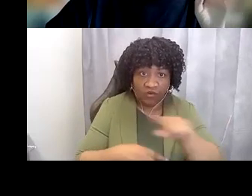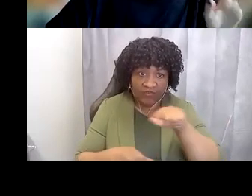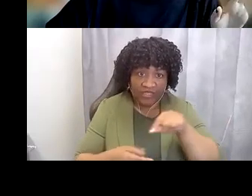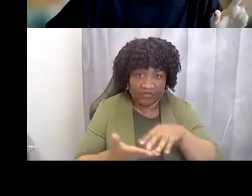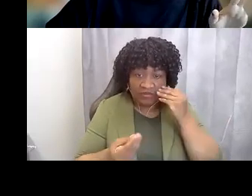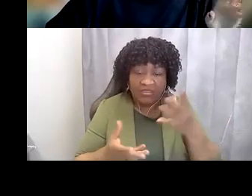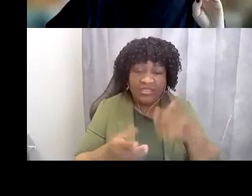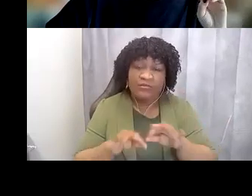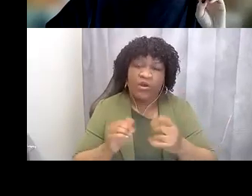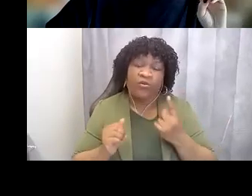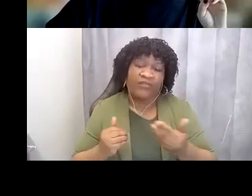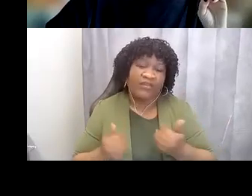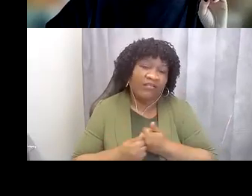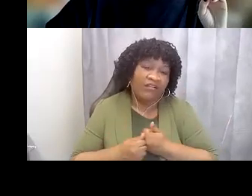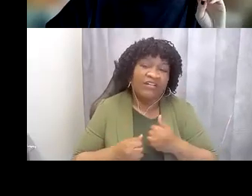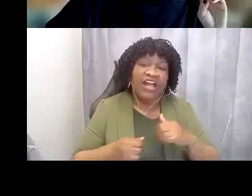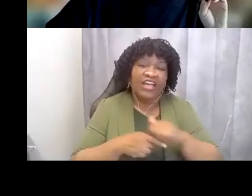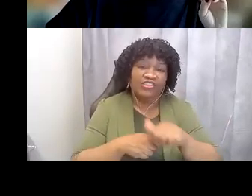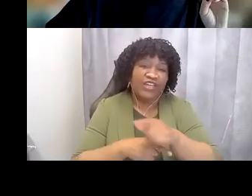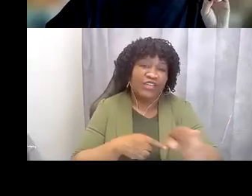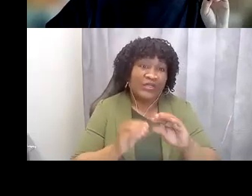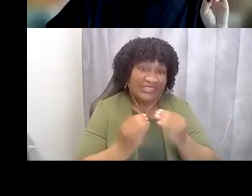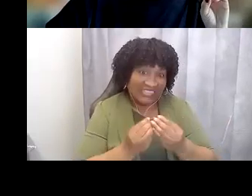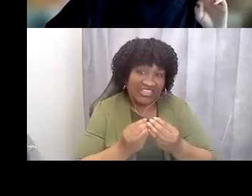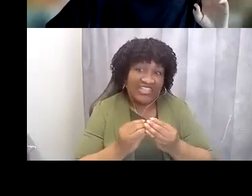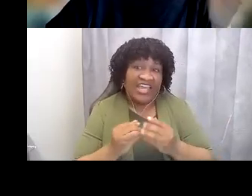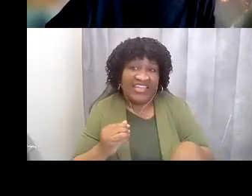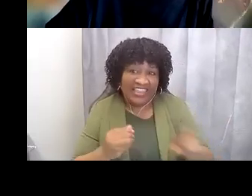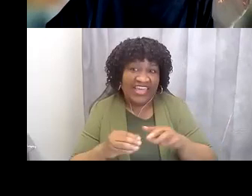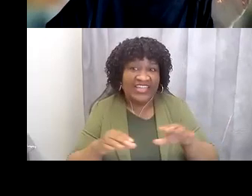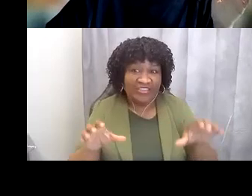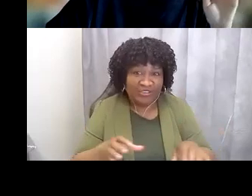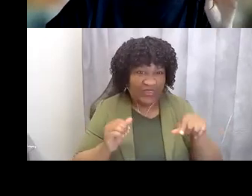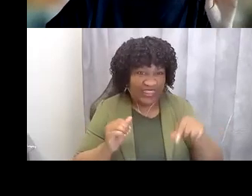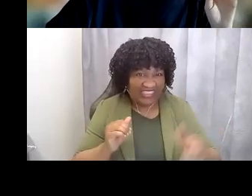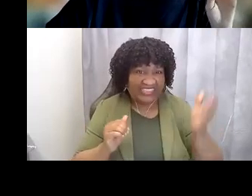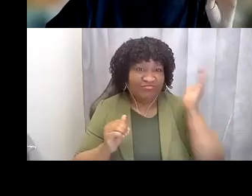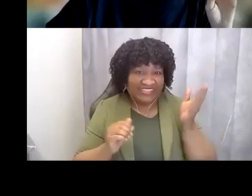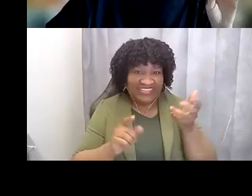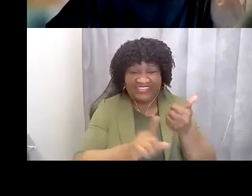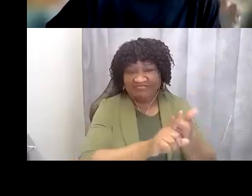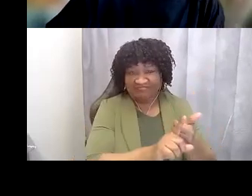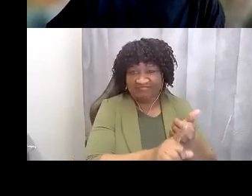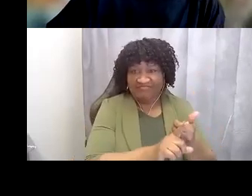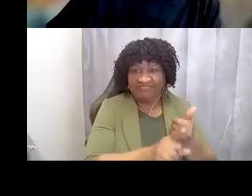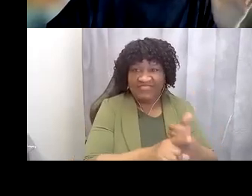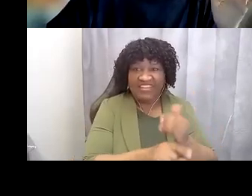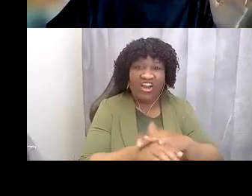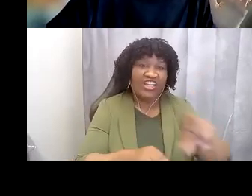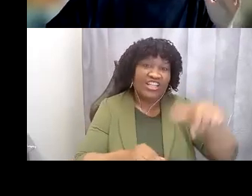one of the things I love is I trained an organization and they actually do this presentation another